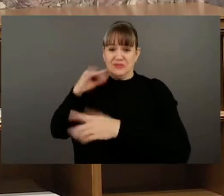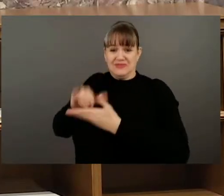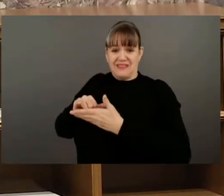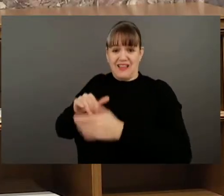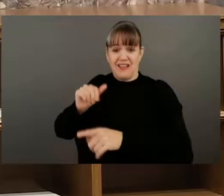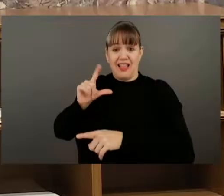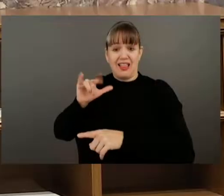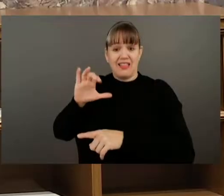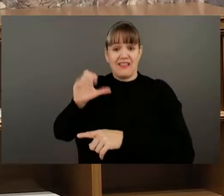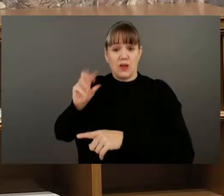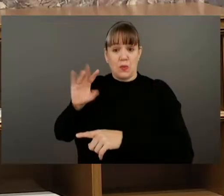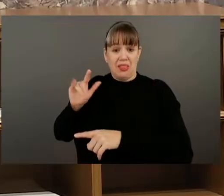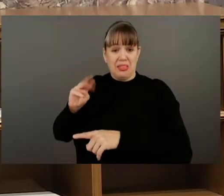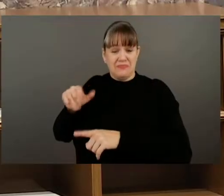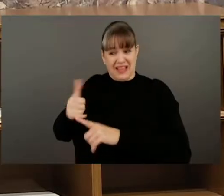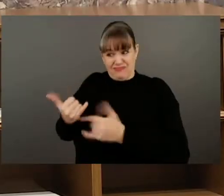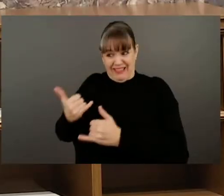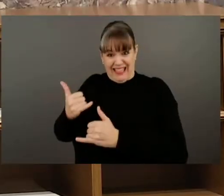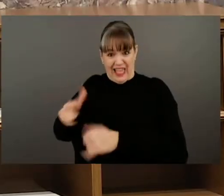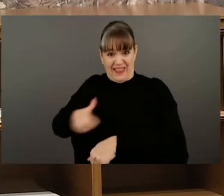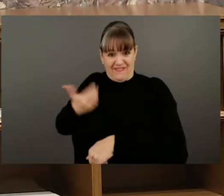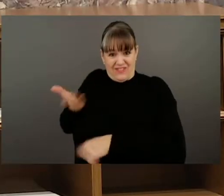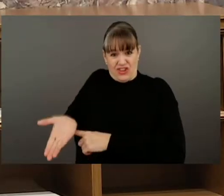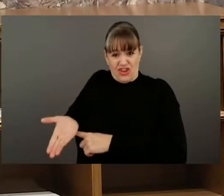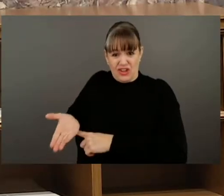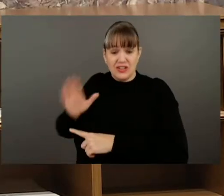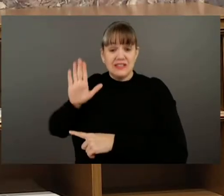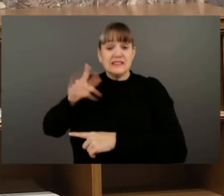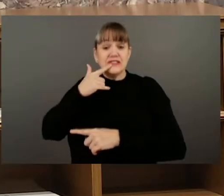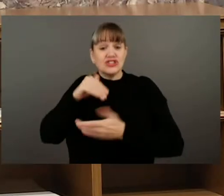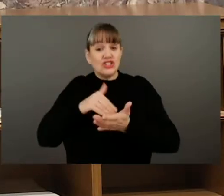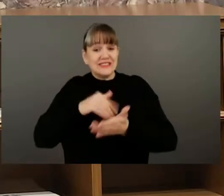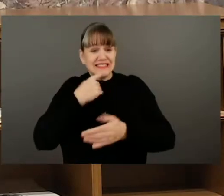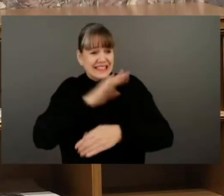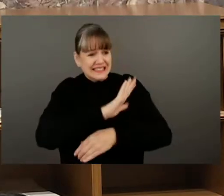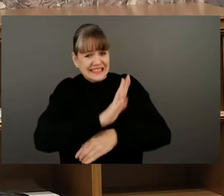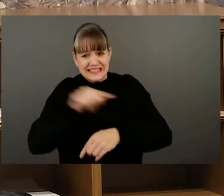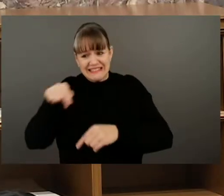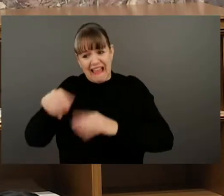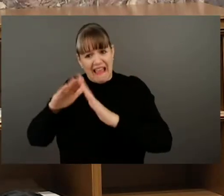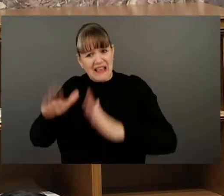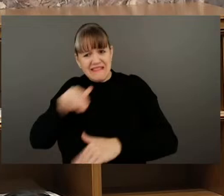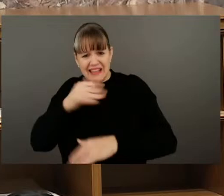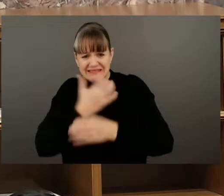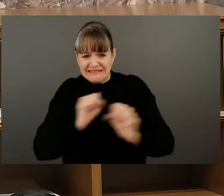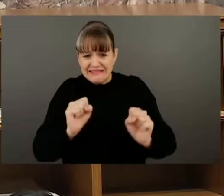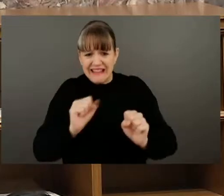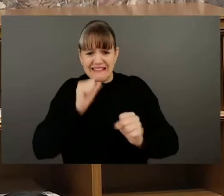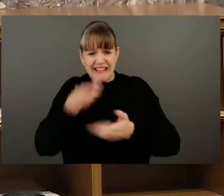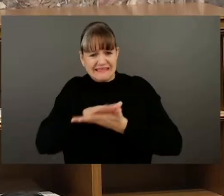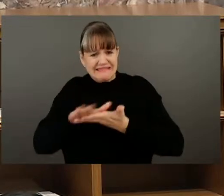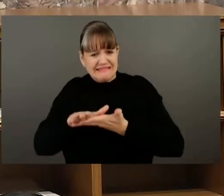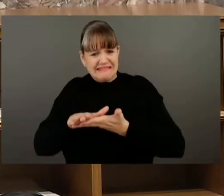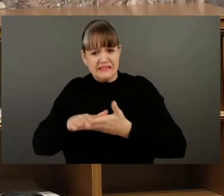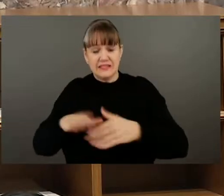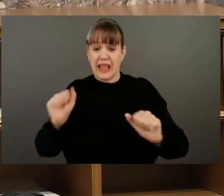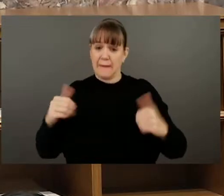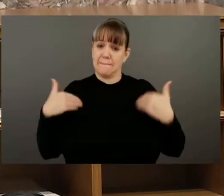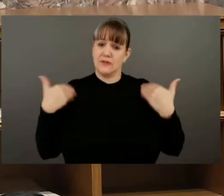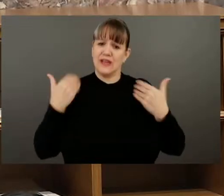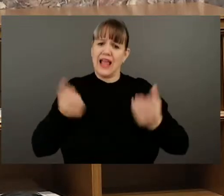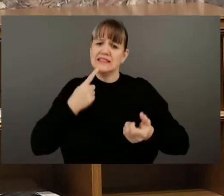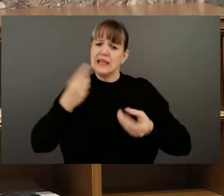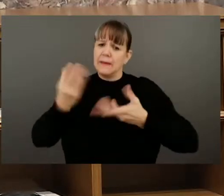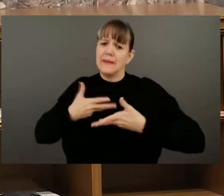and unsanitary. Can the minister please tell us how many cockroaches she thinks are